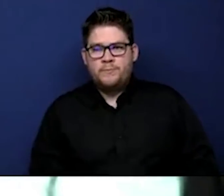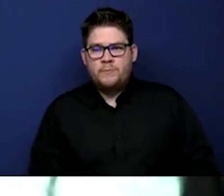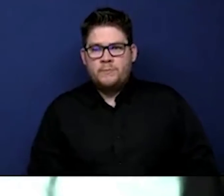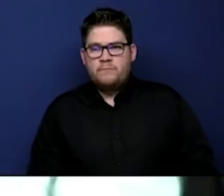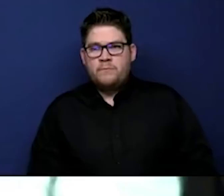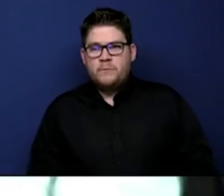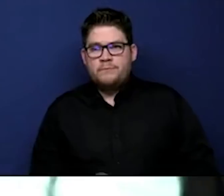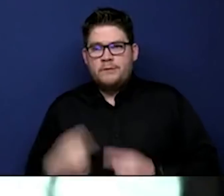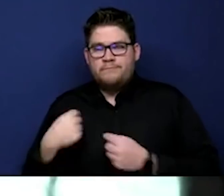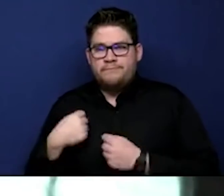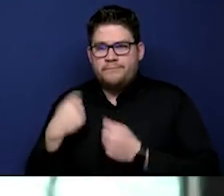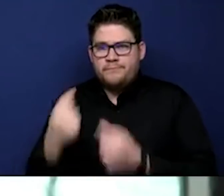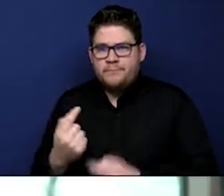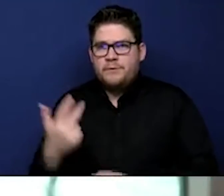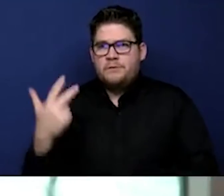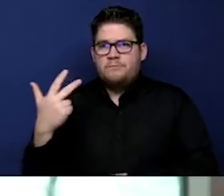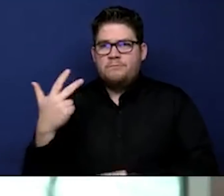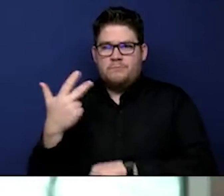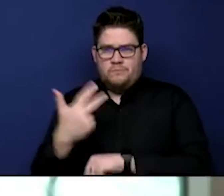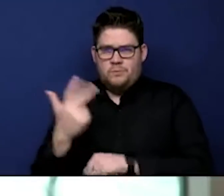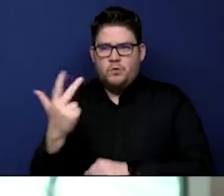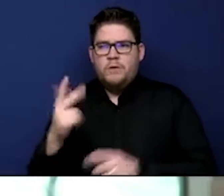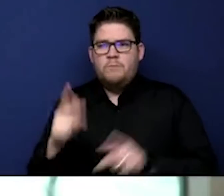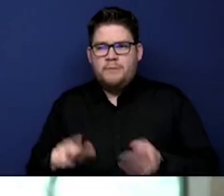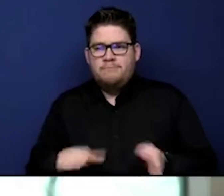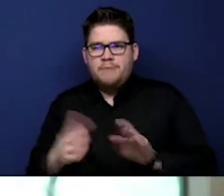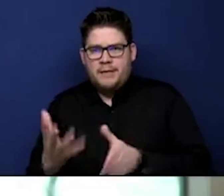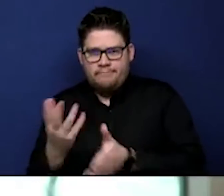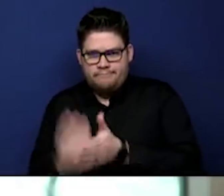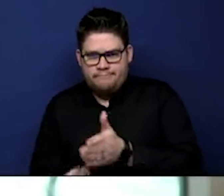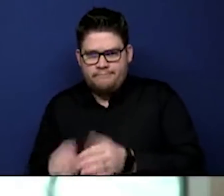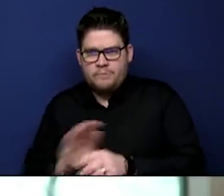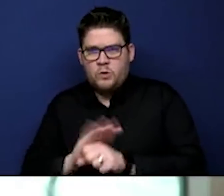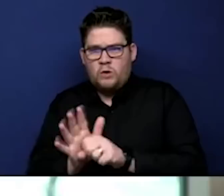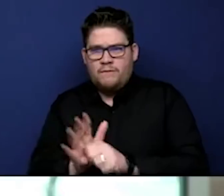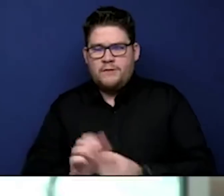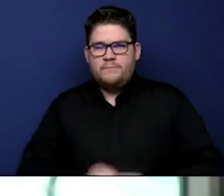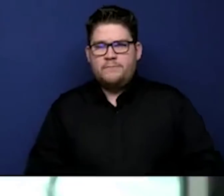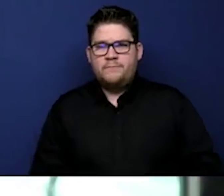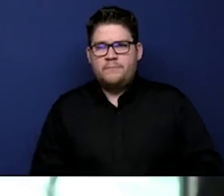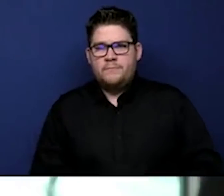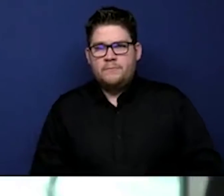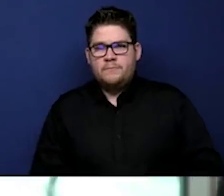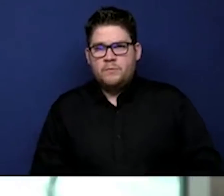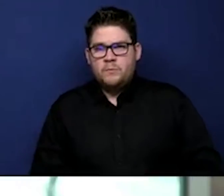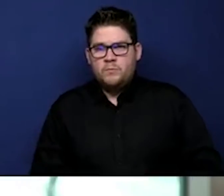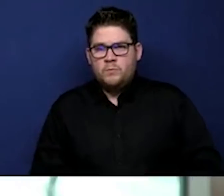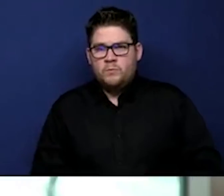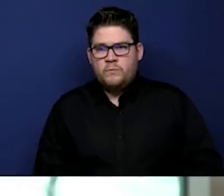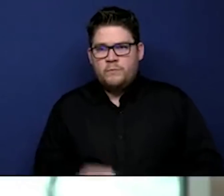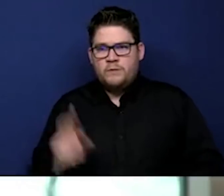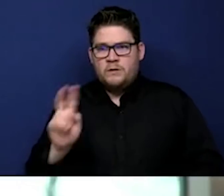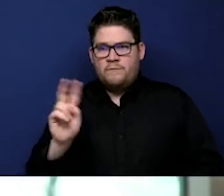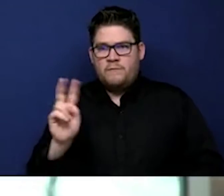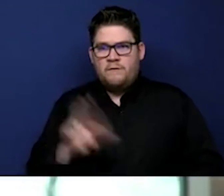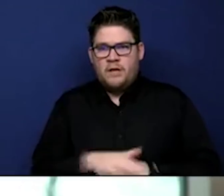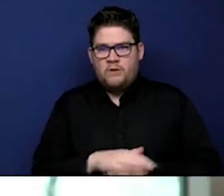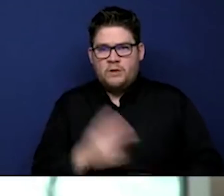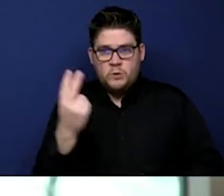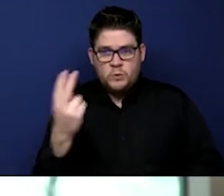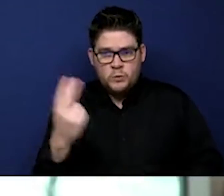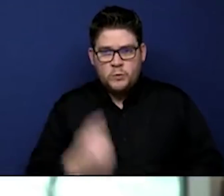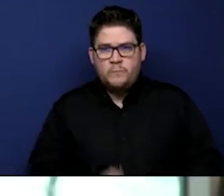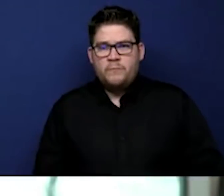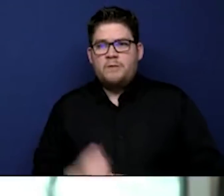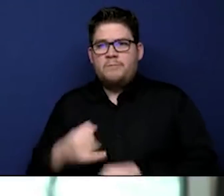day, we've had another 3 people who've died from COVID-19, 2 in the Vancouver Coastal Health Region and 1 in the Island